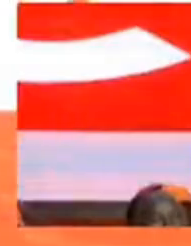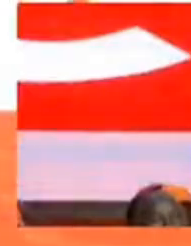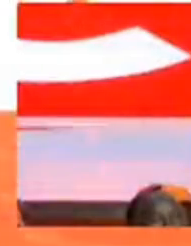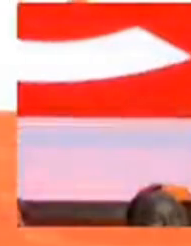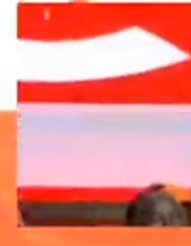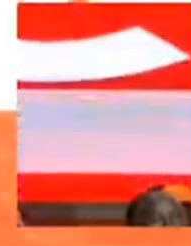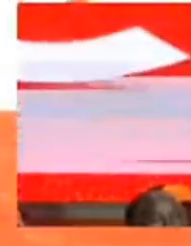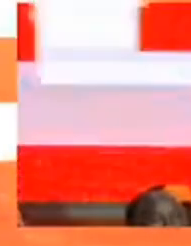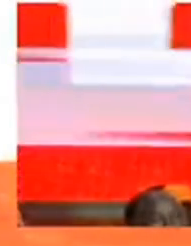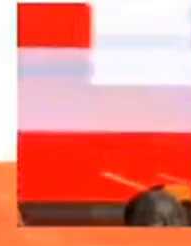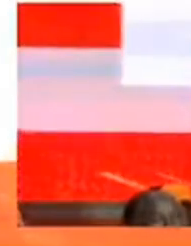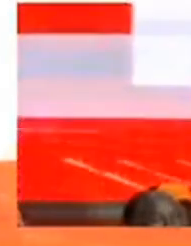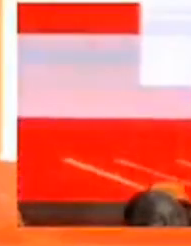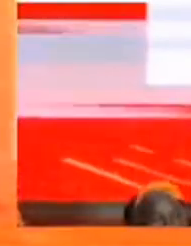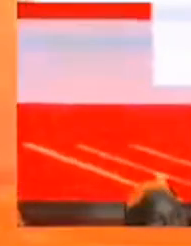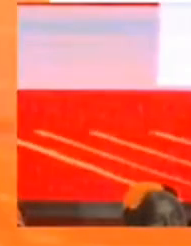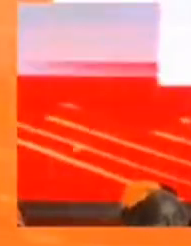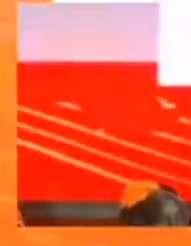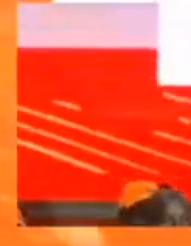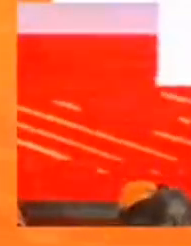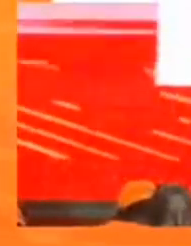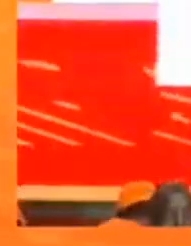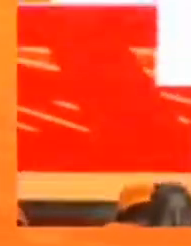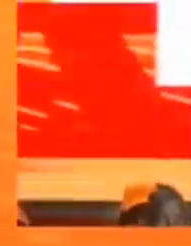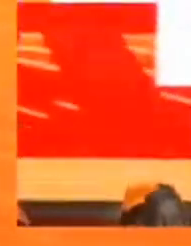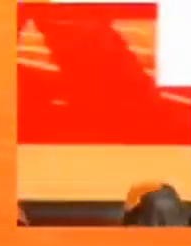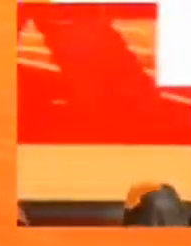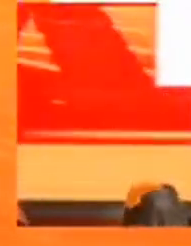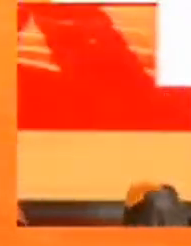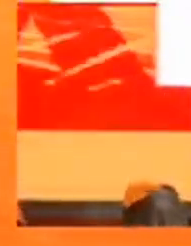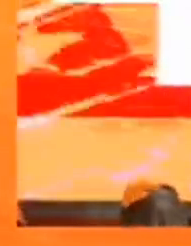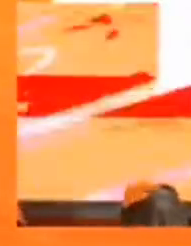for 10 cents an hour?